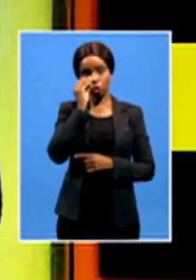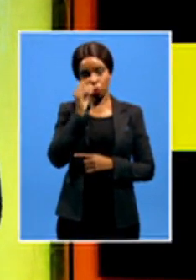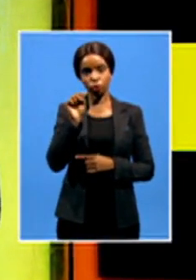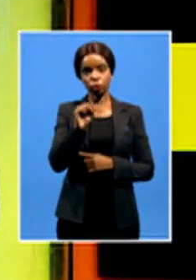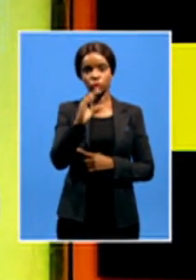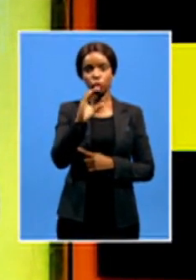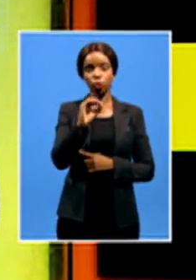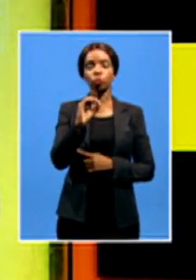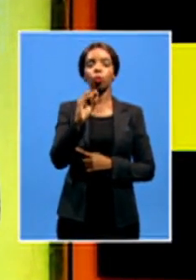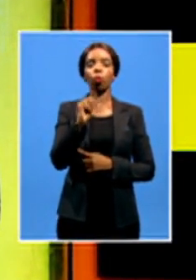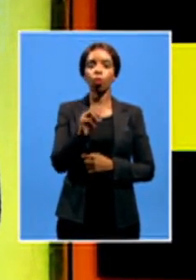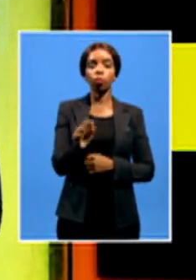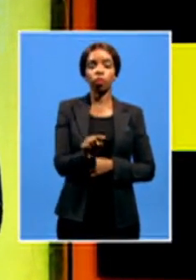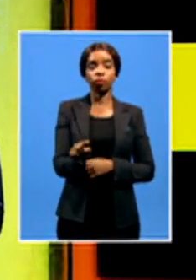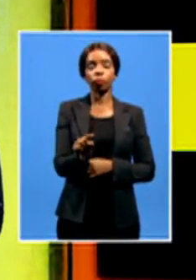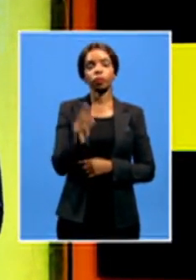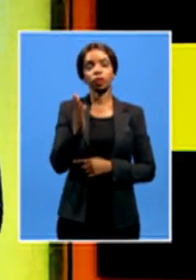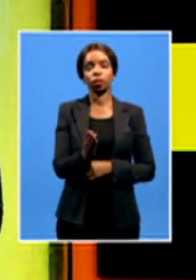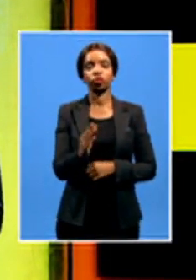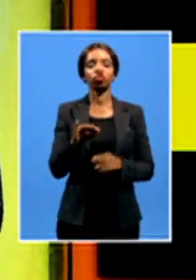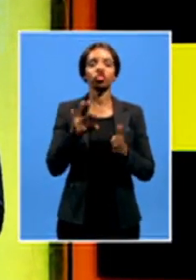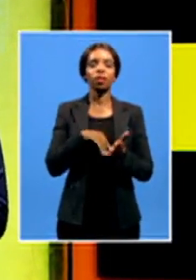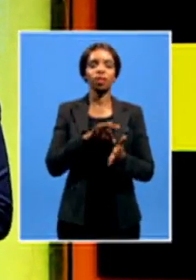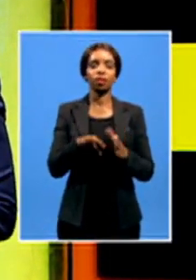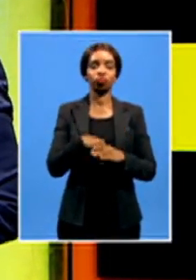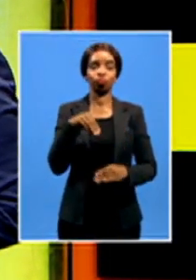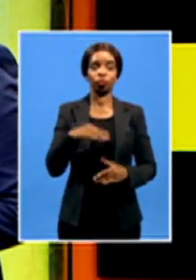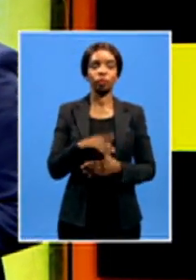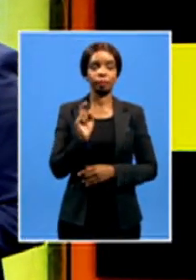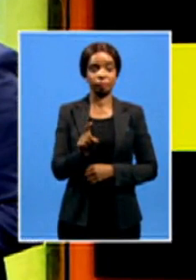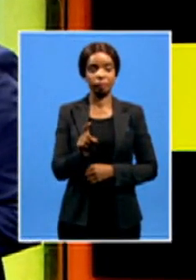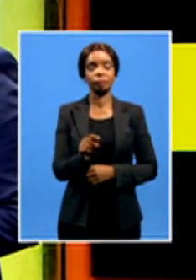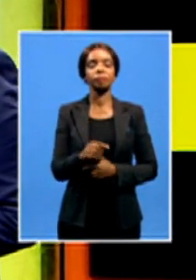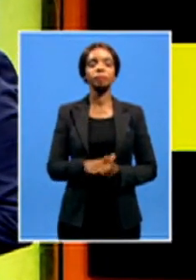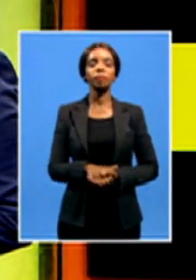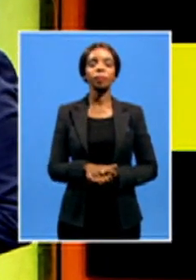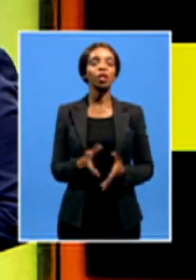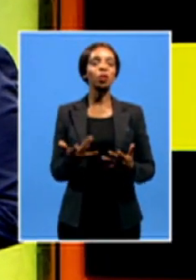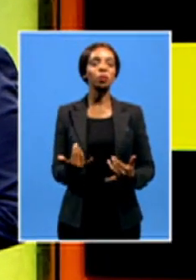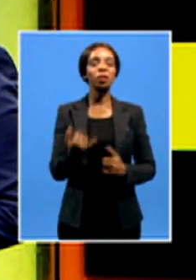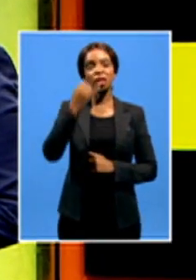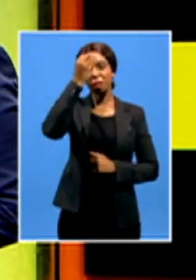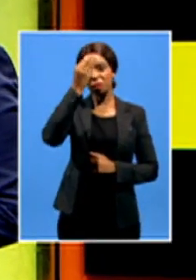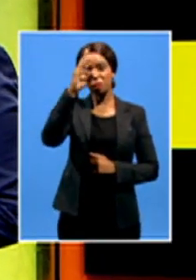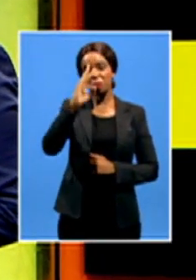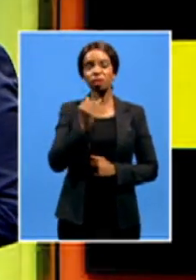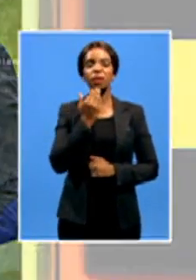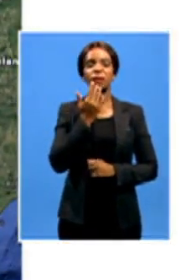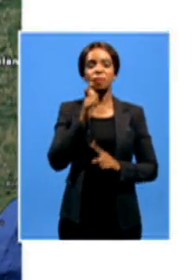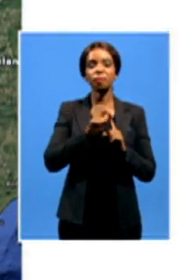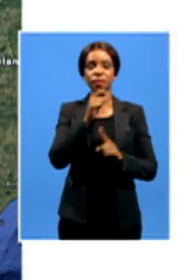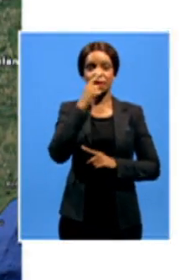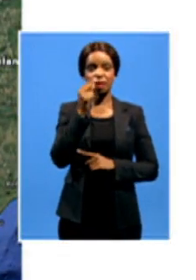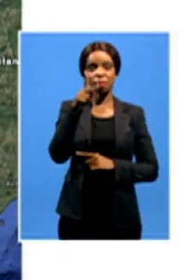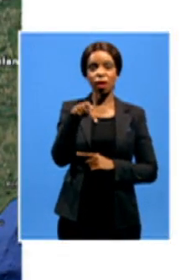sabcnews.com/elections. That's where you'll find the information. All right, we're going to Pretoria today to get Percy's story. He's really